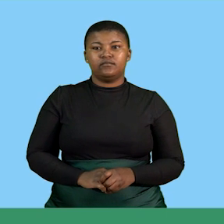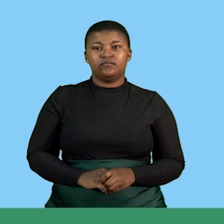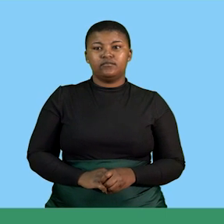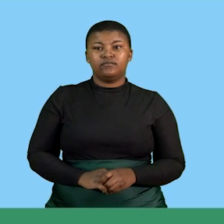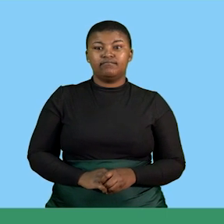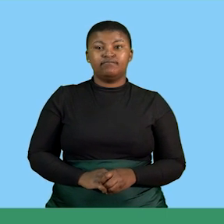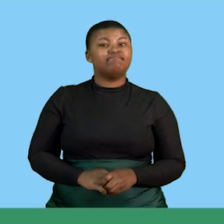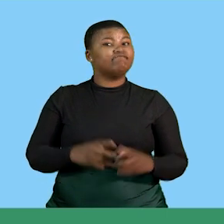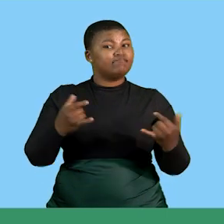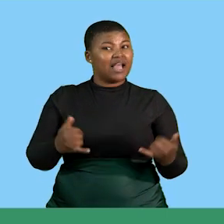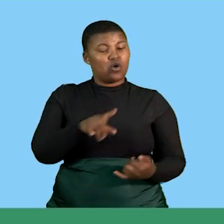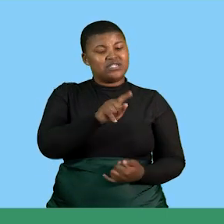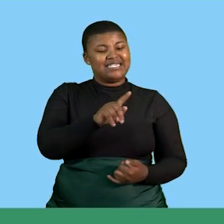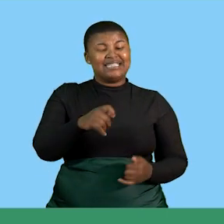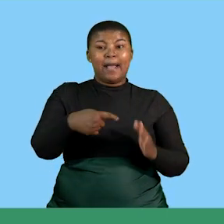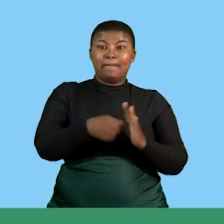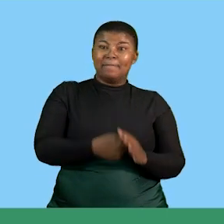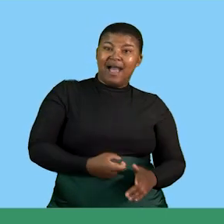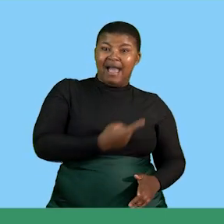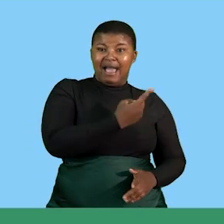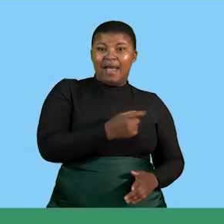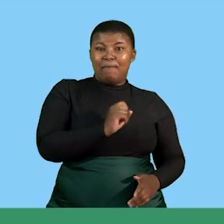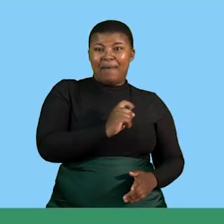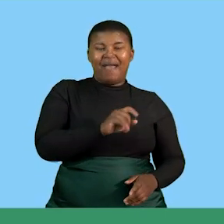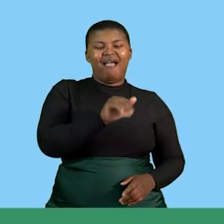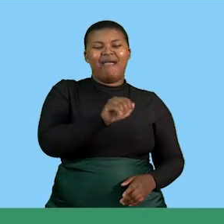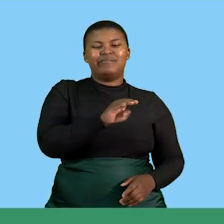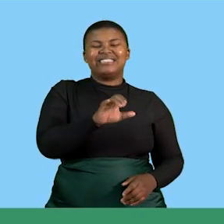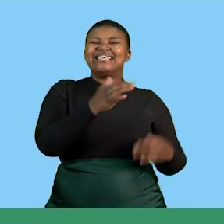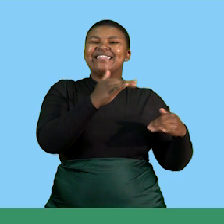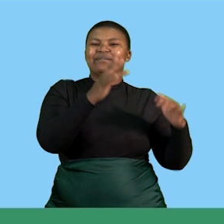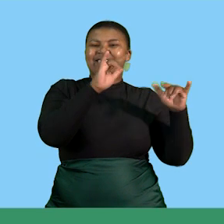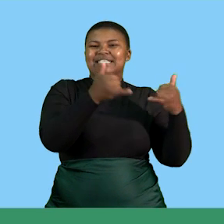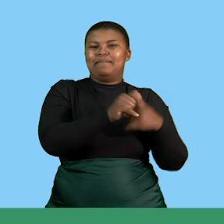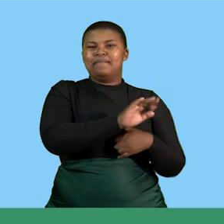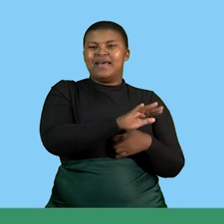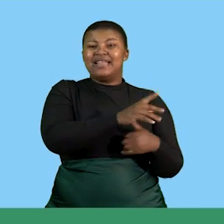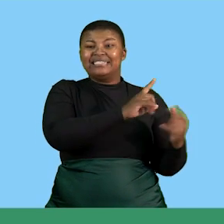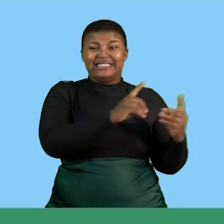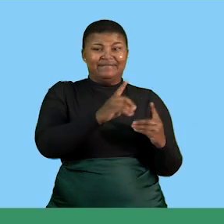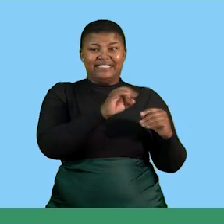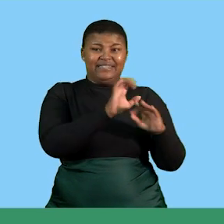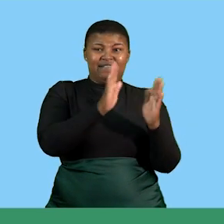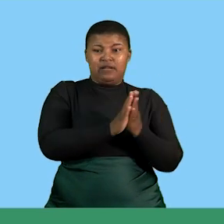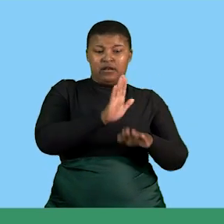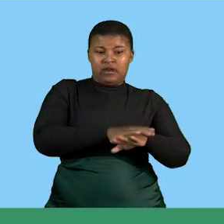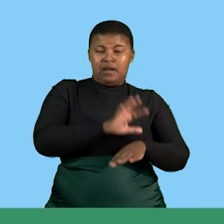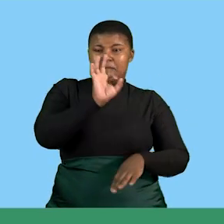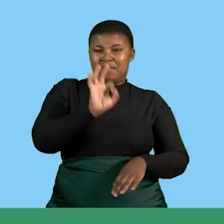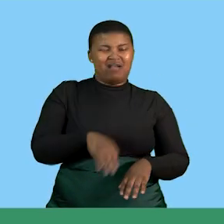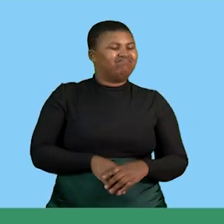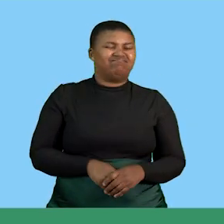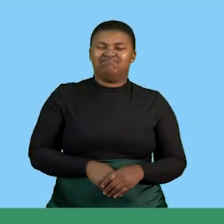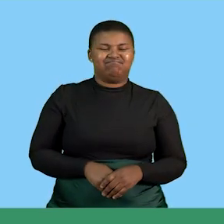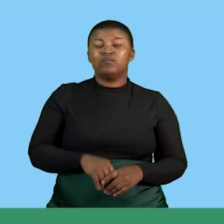Their supplier, ABC Limited, is not delivering their products on time. So this is also a problem